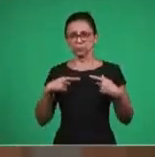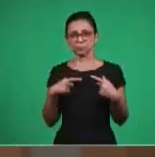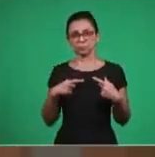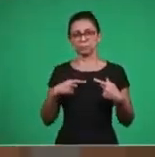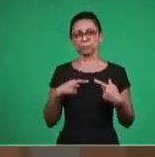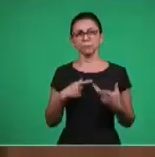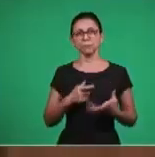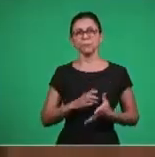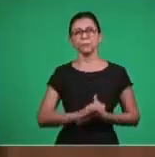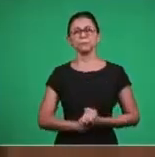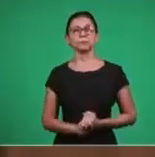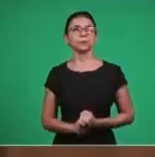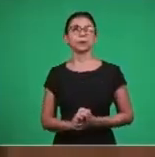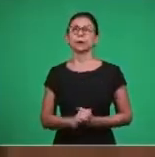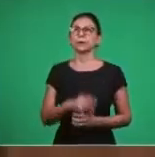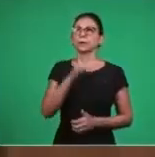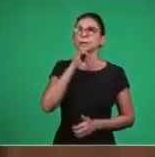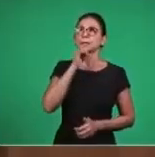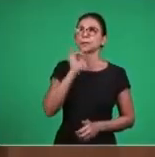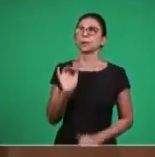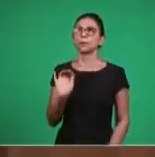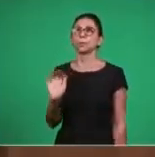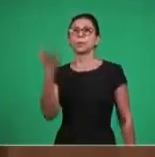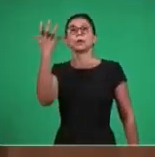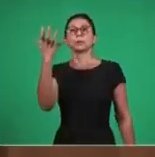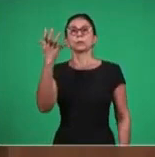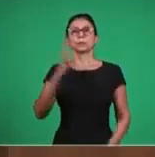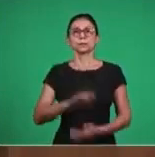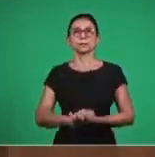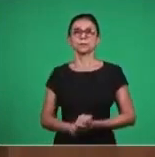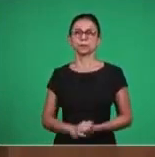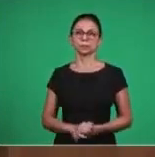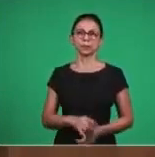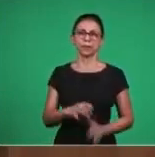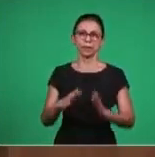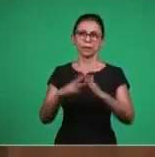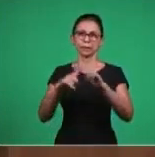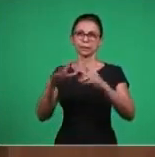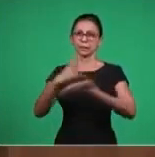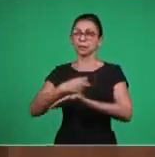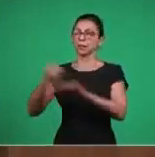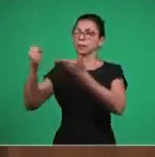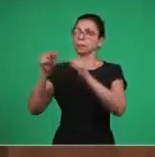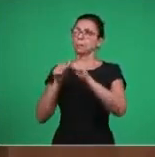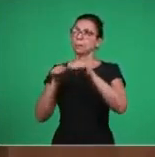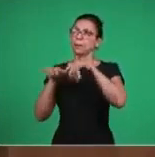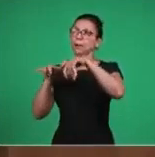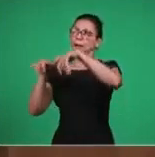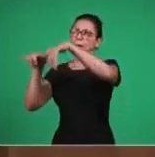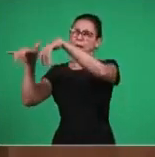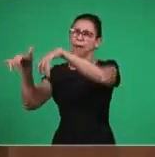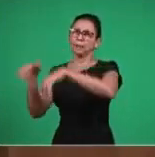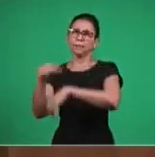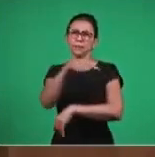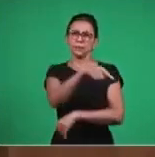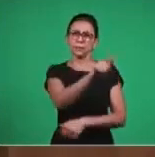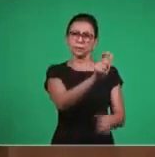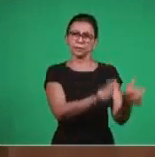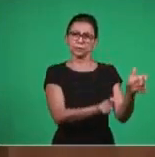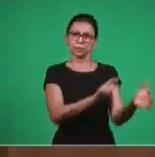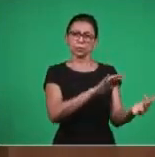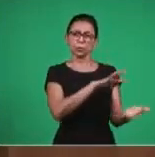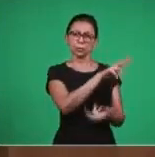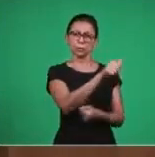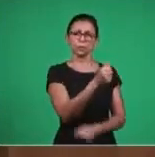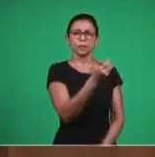while, they're all back together. That's how man is. For him, the part of the church, man has